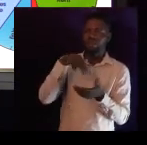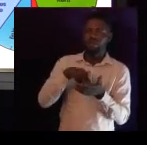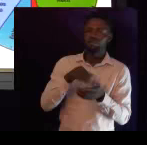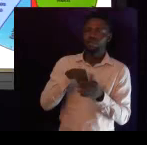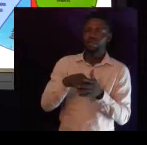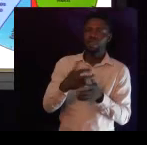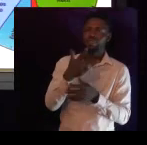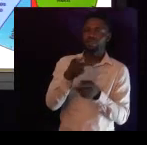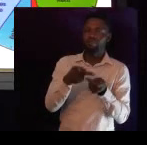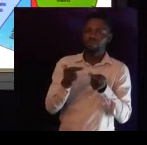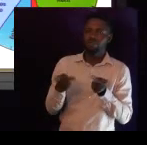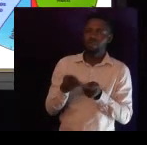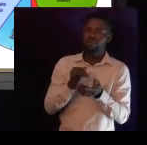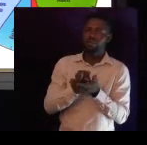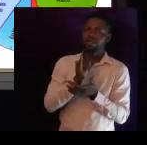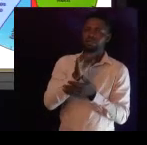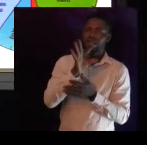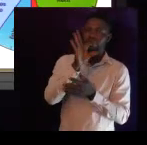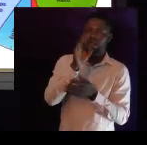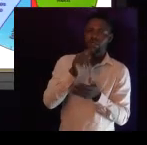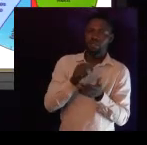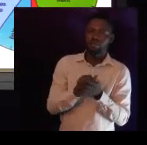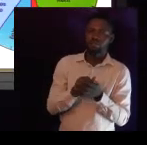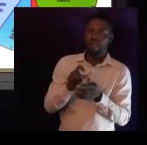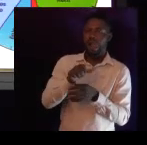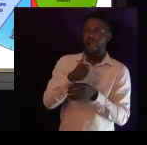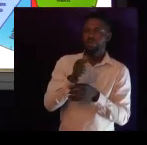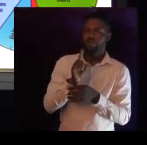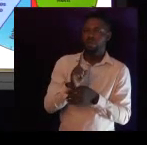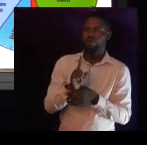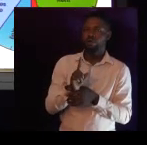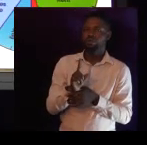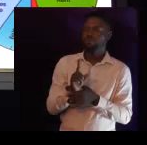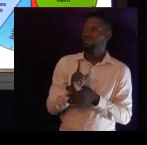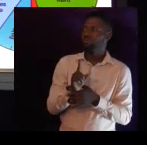places, 9,000. Let's see the next one.